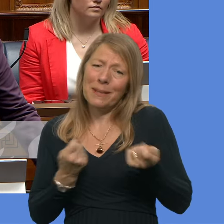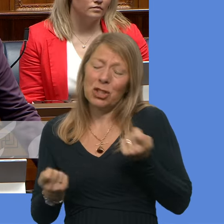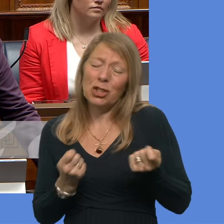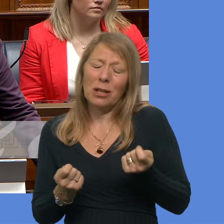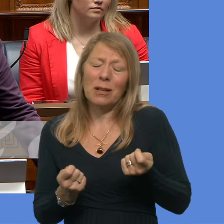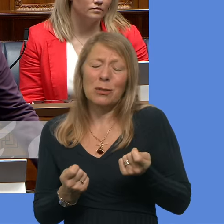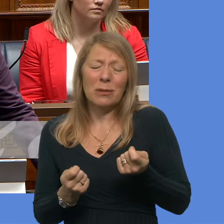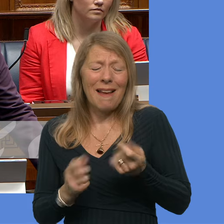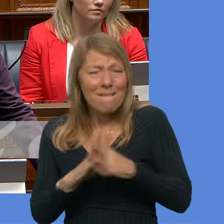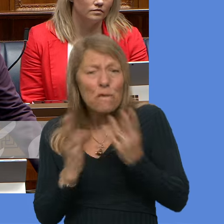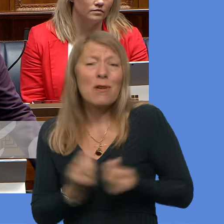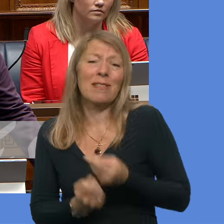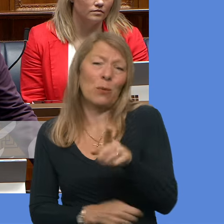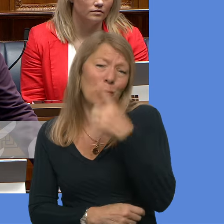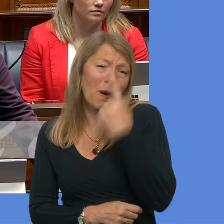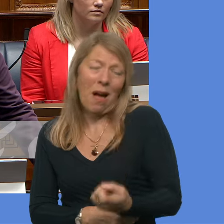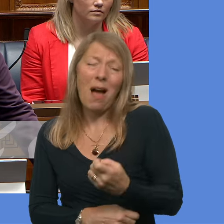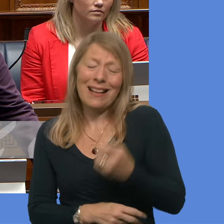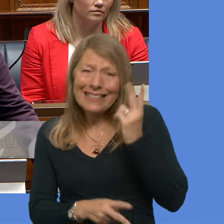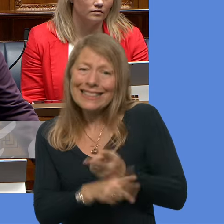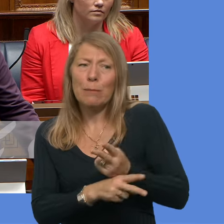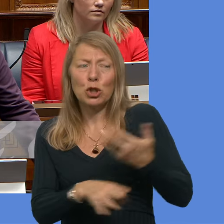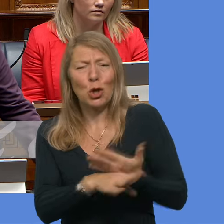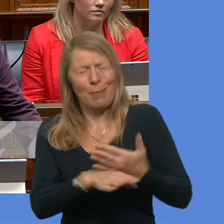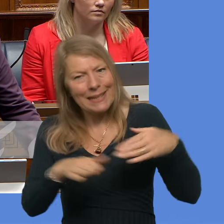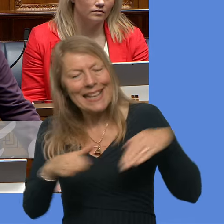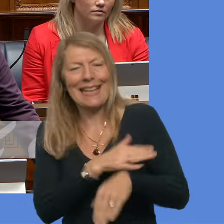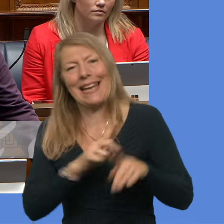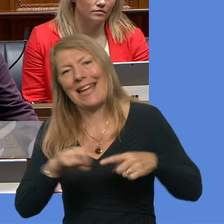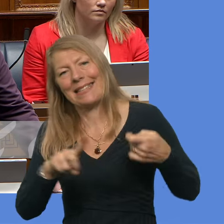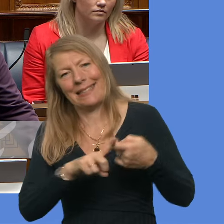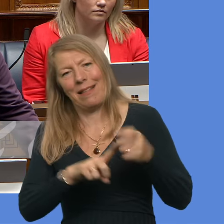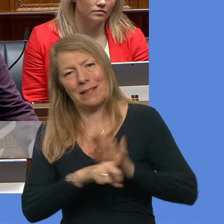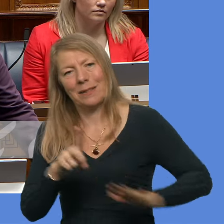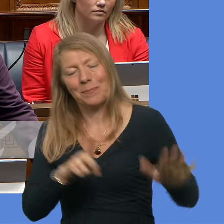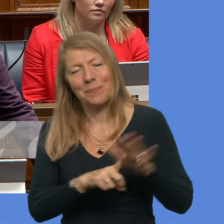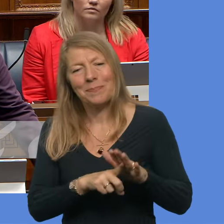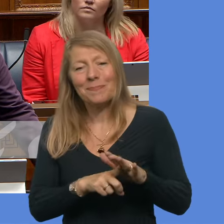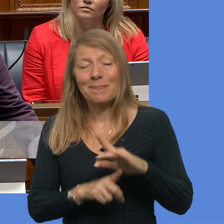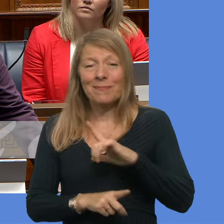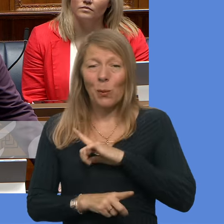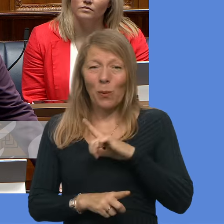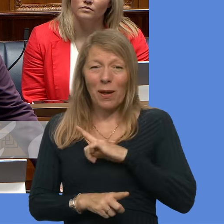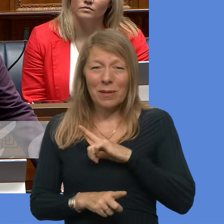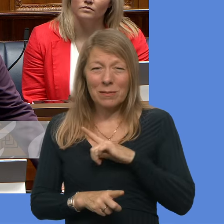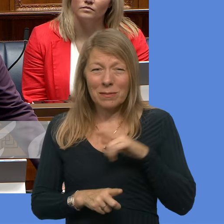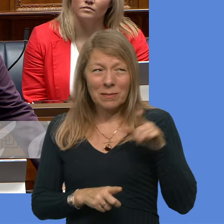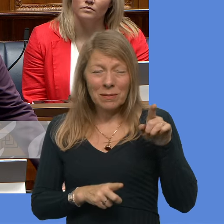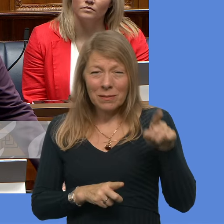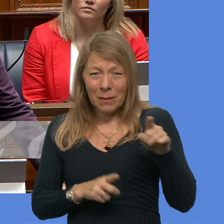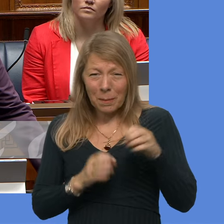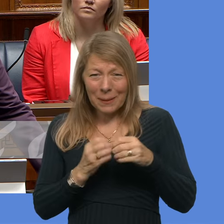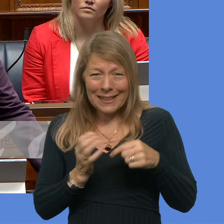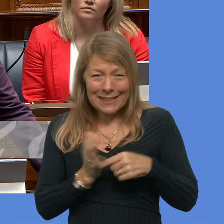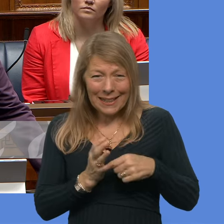in Enniskillen, because it is the Communications Workers Union has found that it's 9 million to our economy